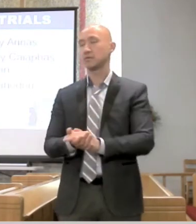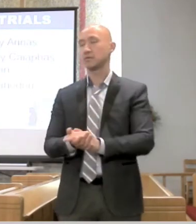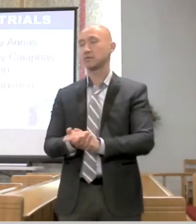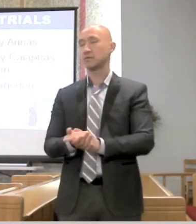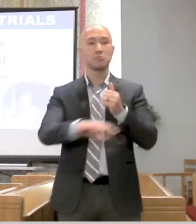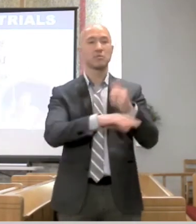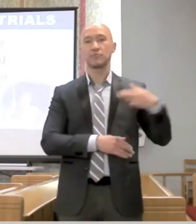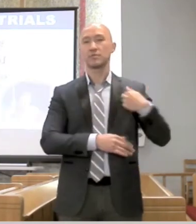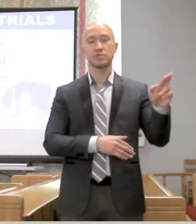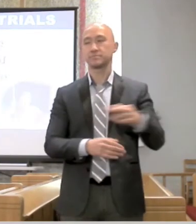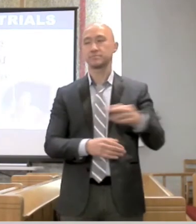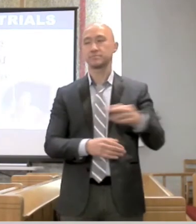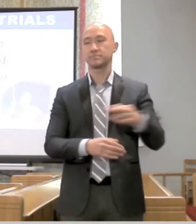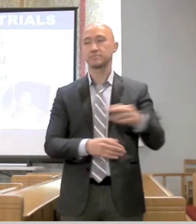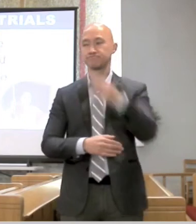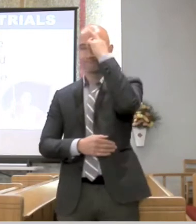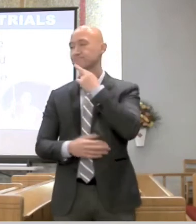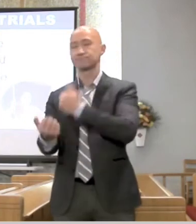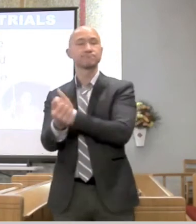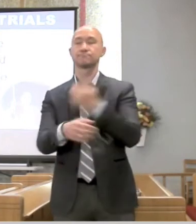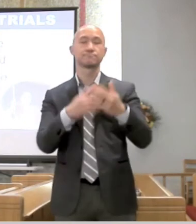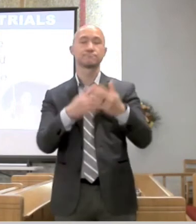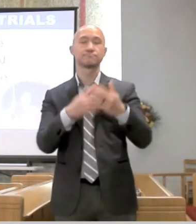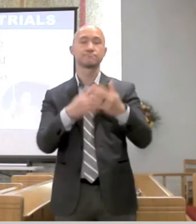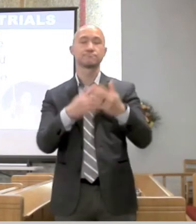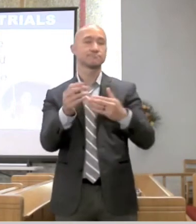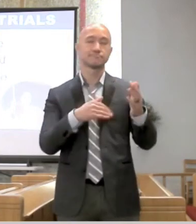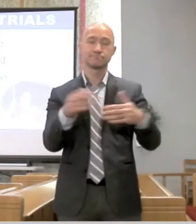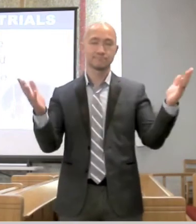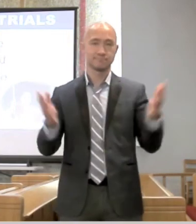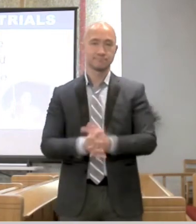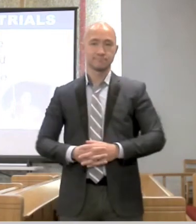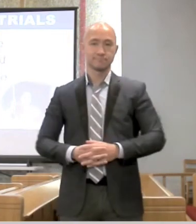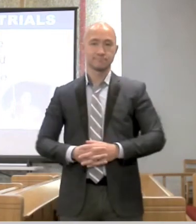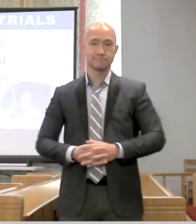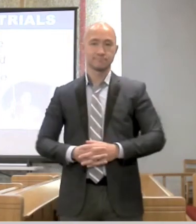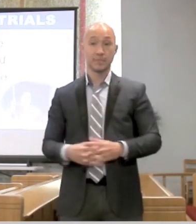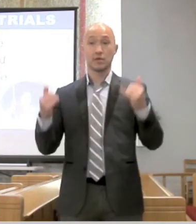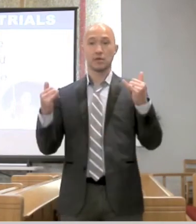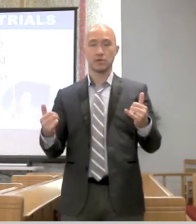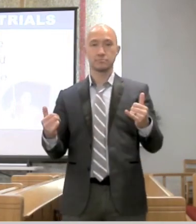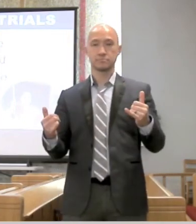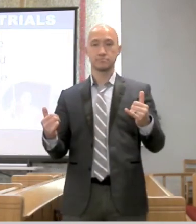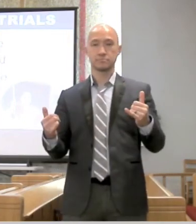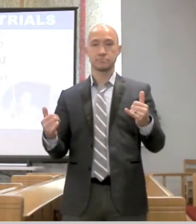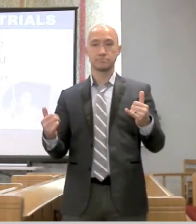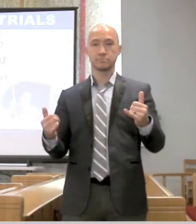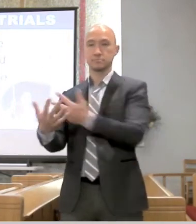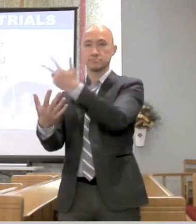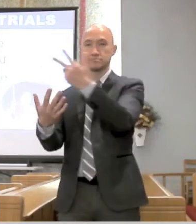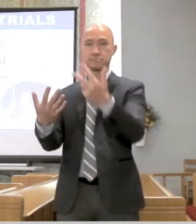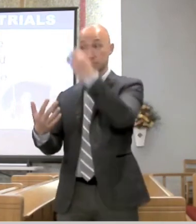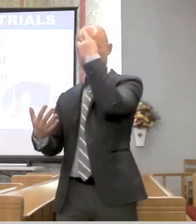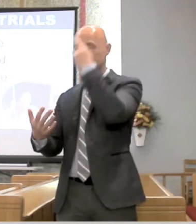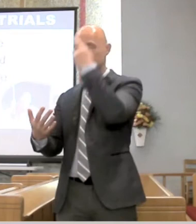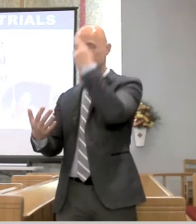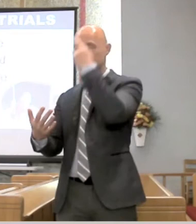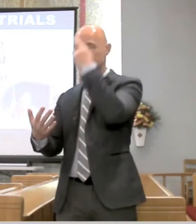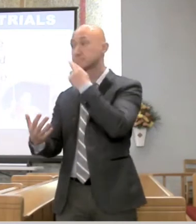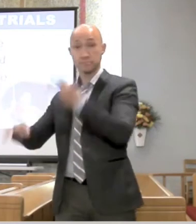Pilate. So next we go through the Roman trials, which take place in 3 stages as well. First, he's brought